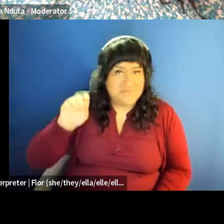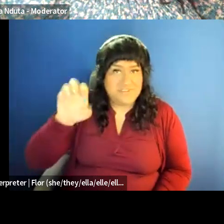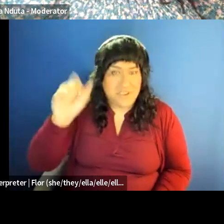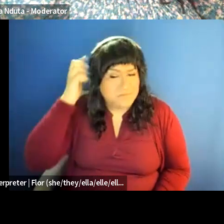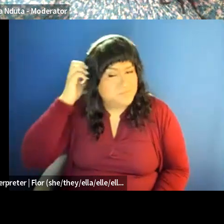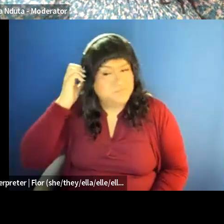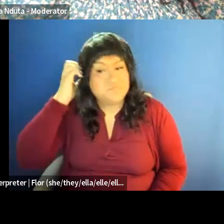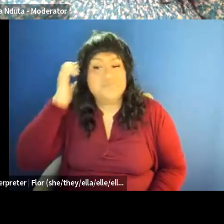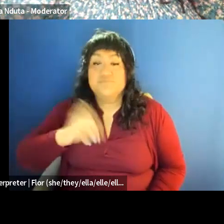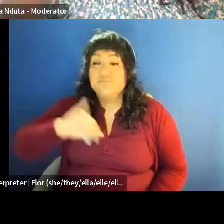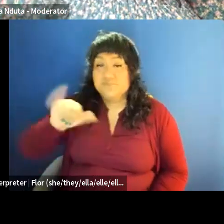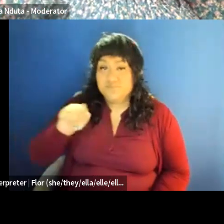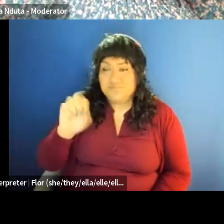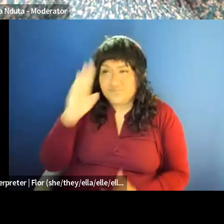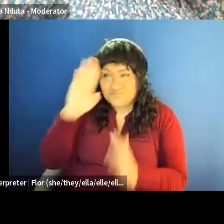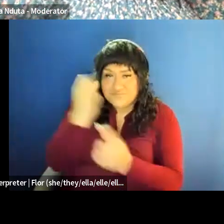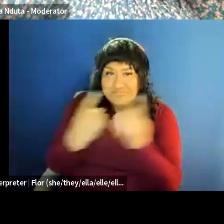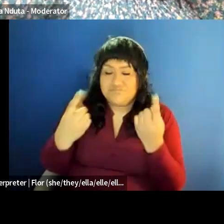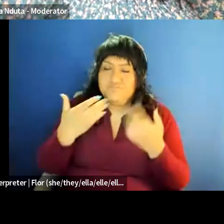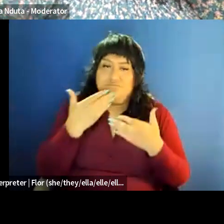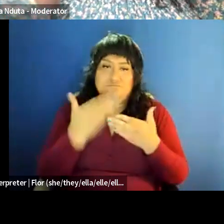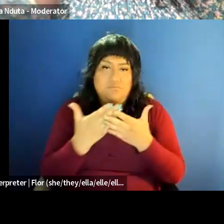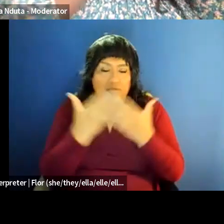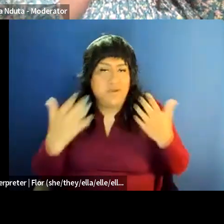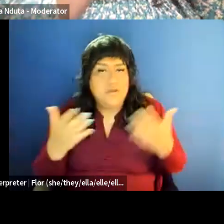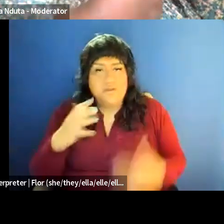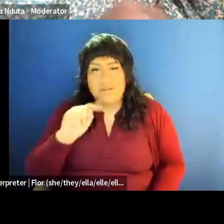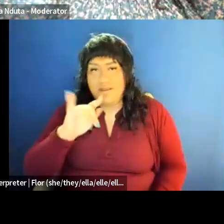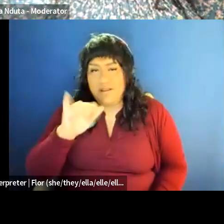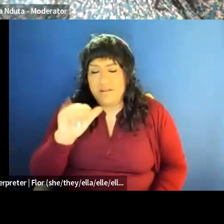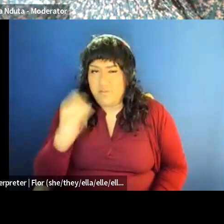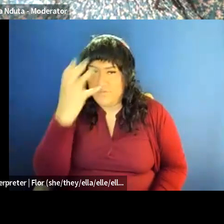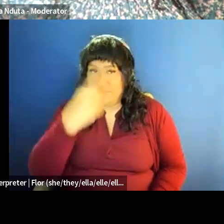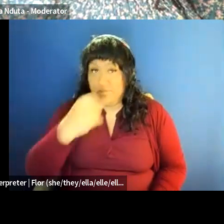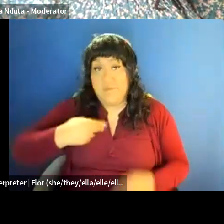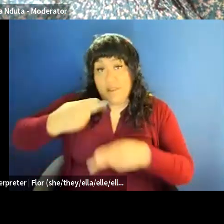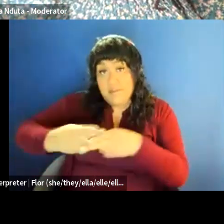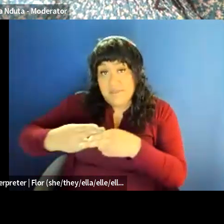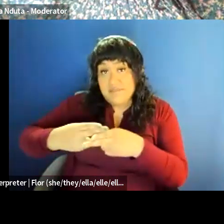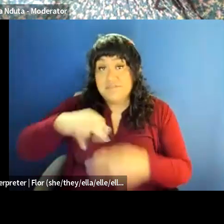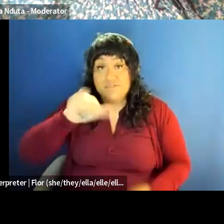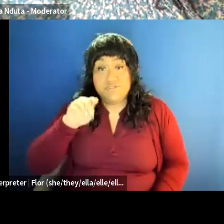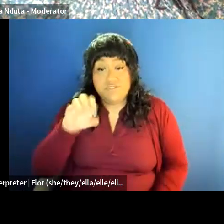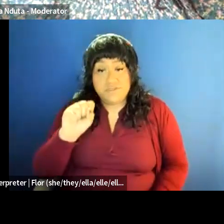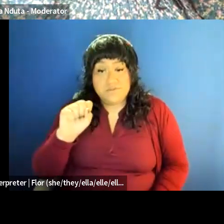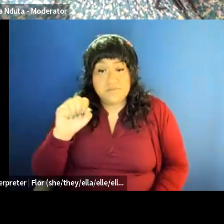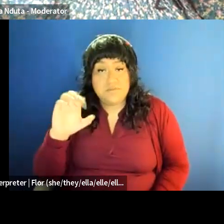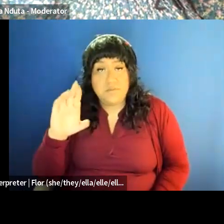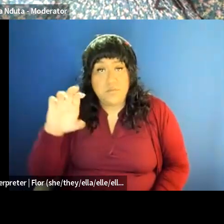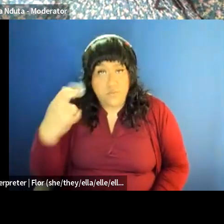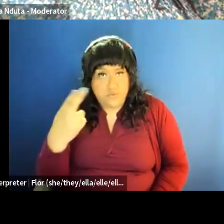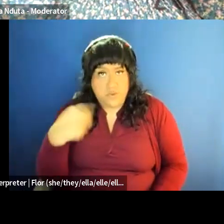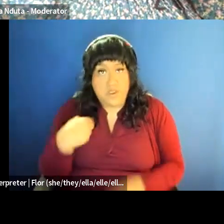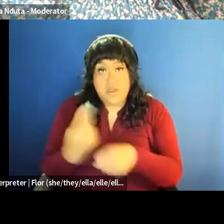Hello, everyone. And thanks so much, Tatyana. That was beautiful. My name is James Burch. I